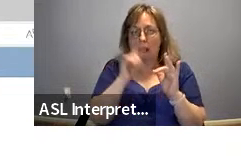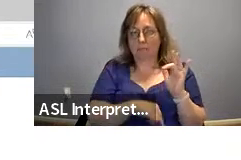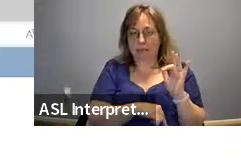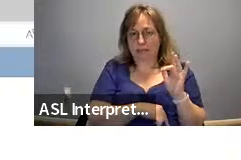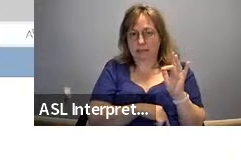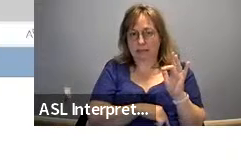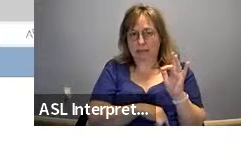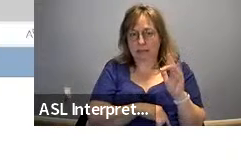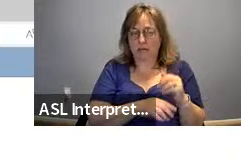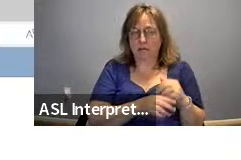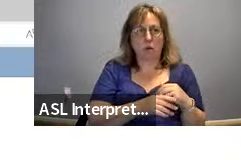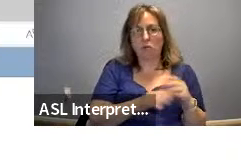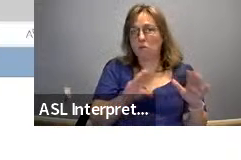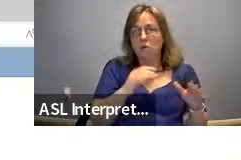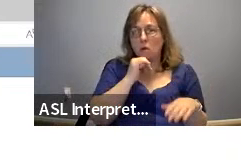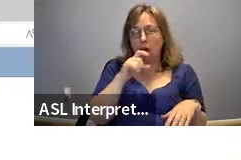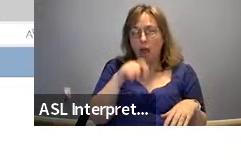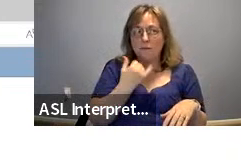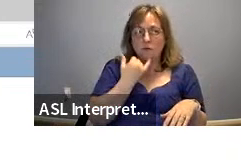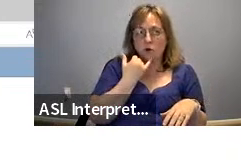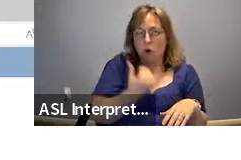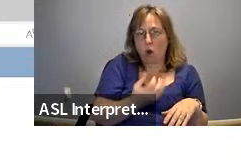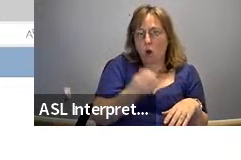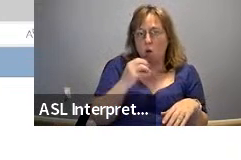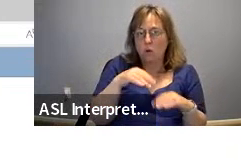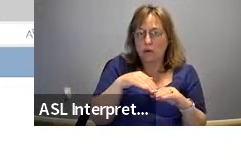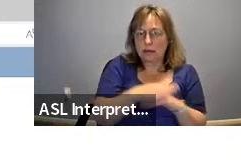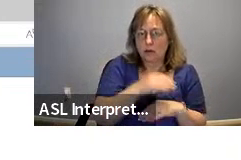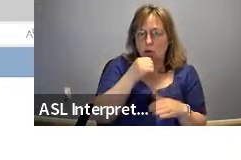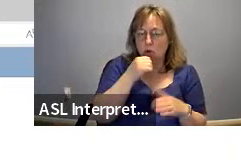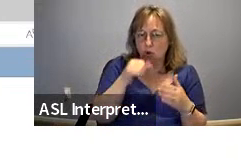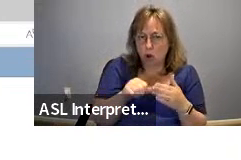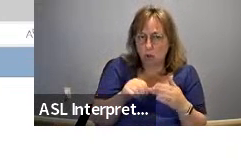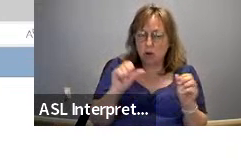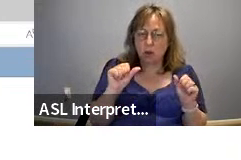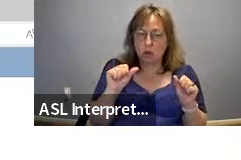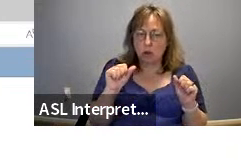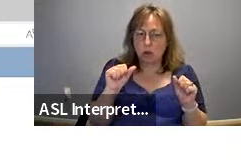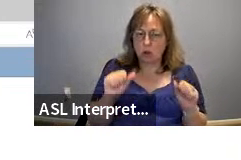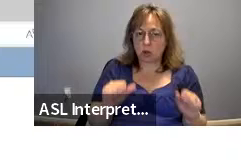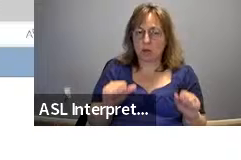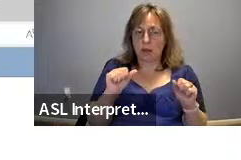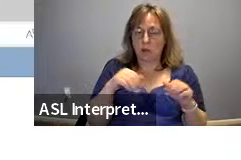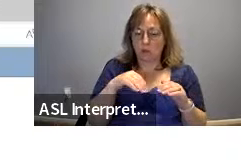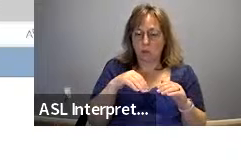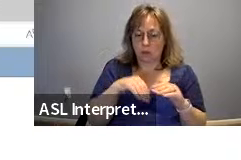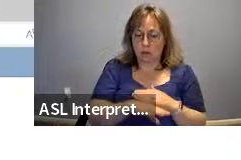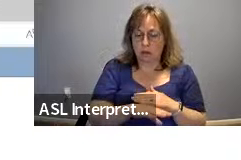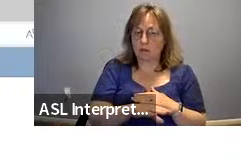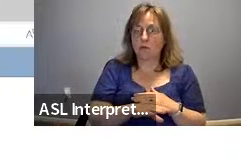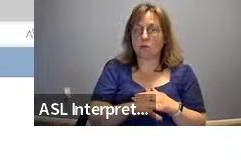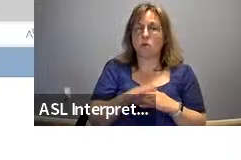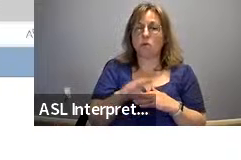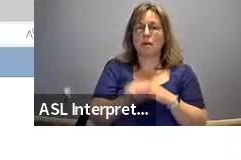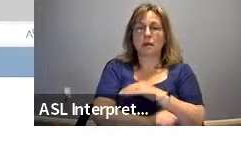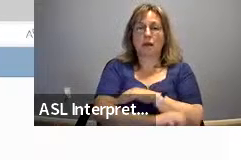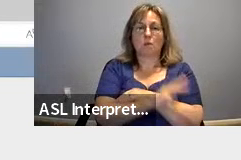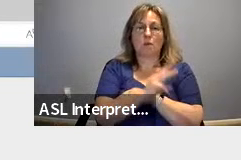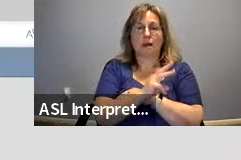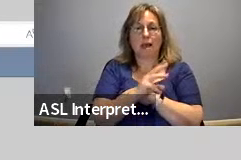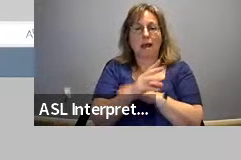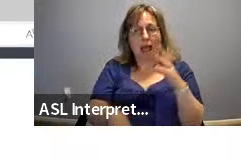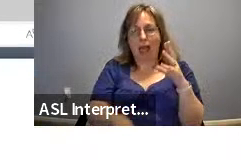So instead of calling or sending a note, you can go in through Skyward and add an absence